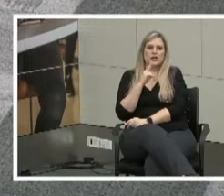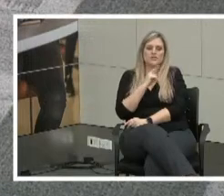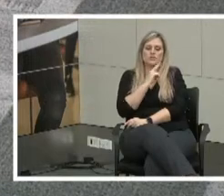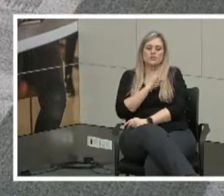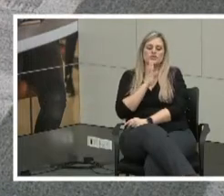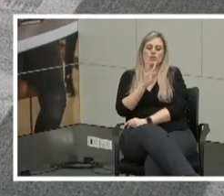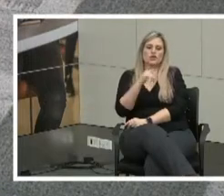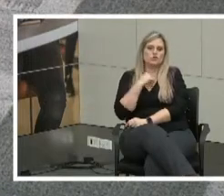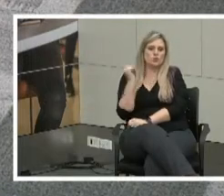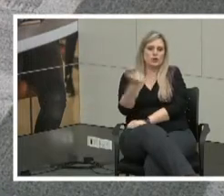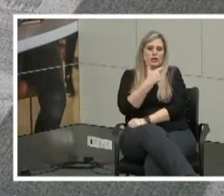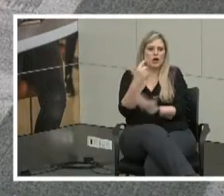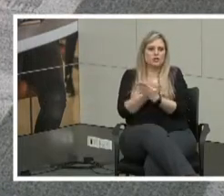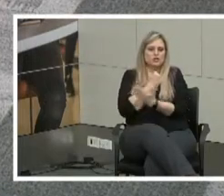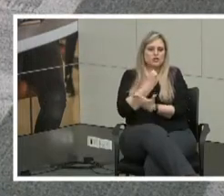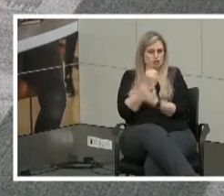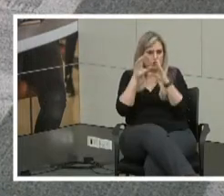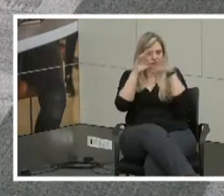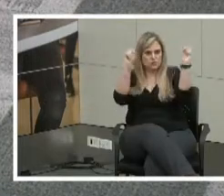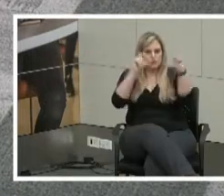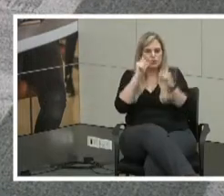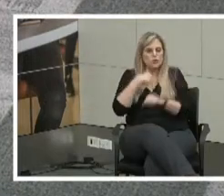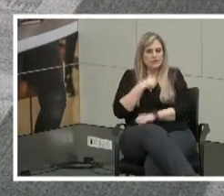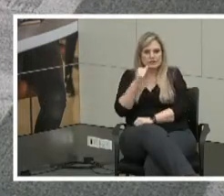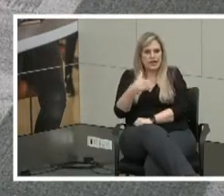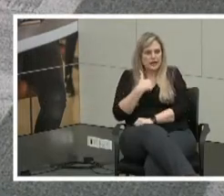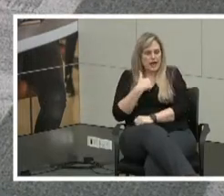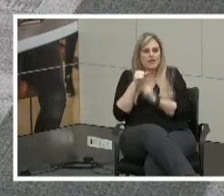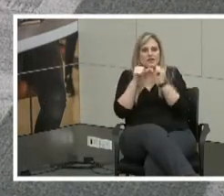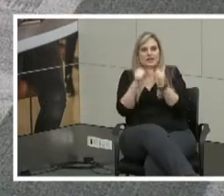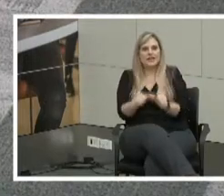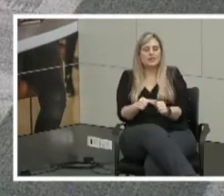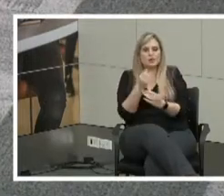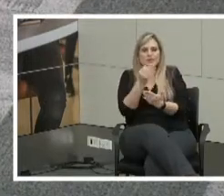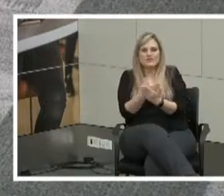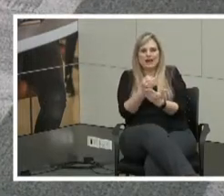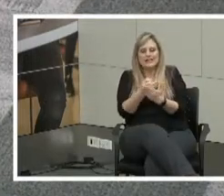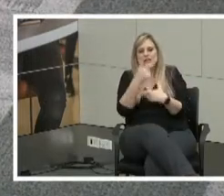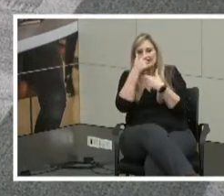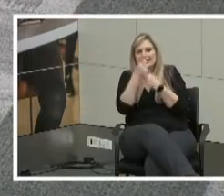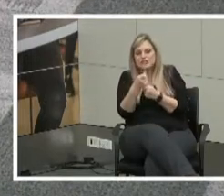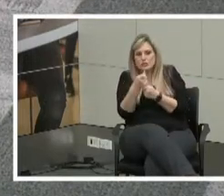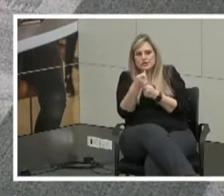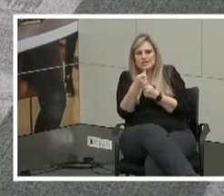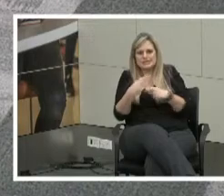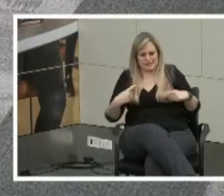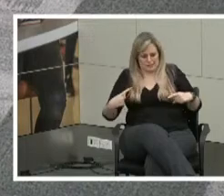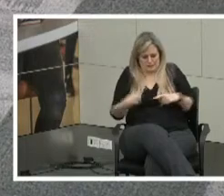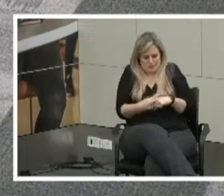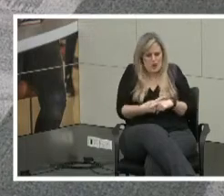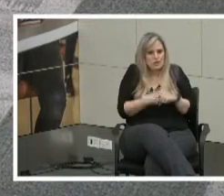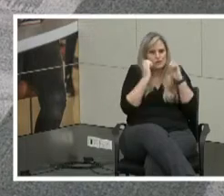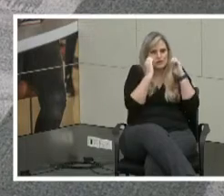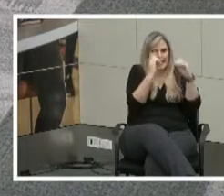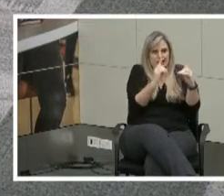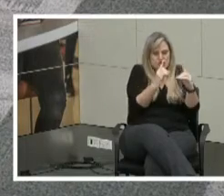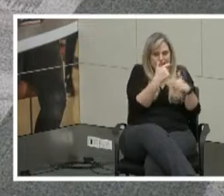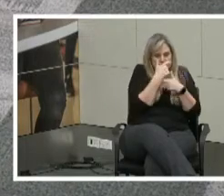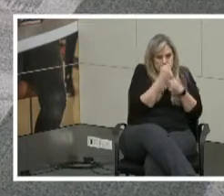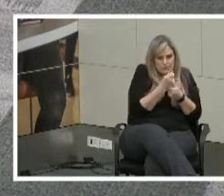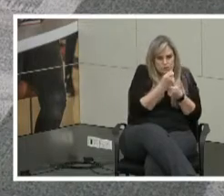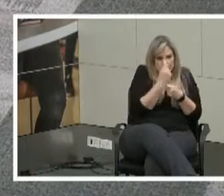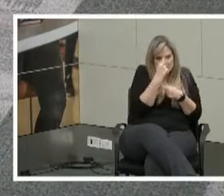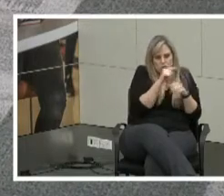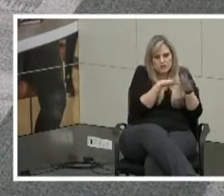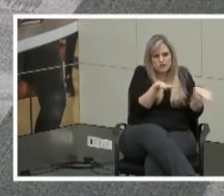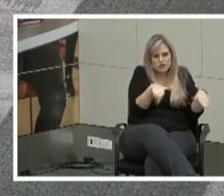District we all deserve a superintendent who does not have a continuing financial interest diametrically opposed to the educational interest of